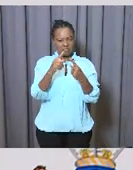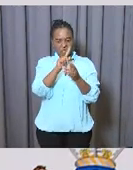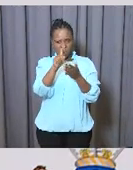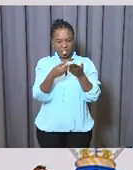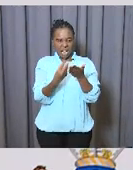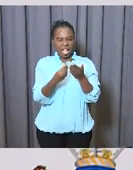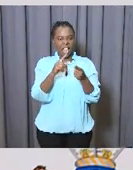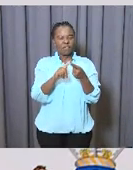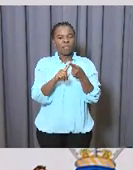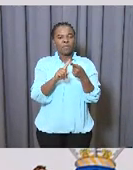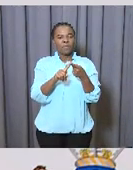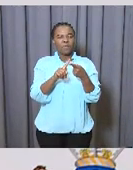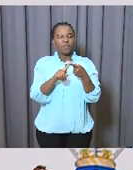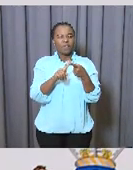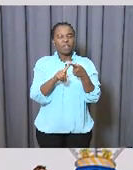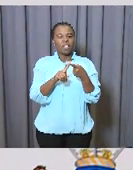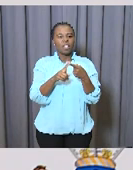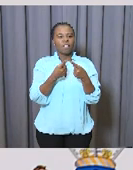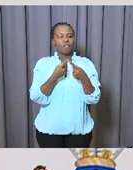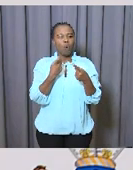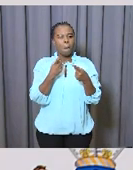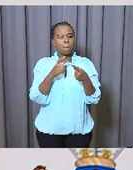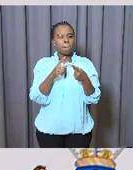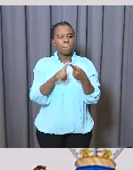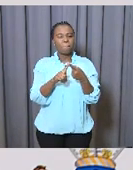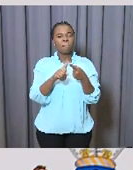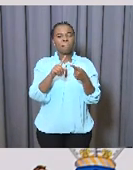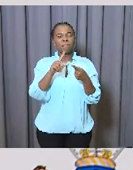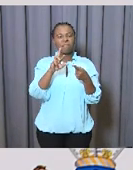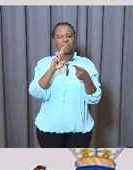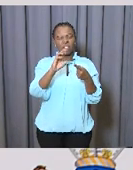WhatsApp. One is from the Record newspaper.